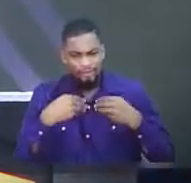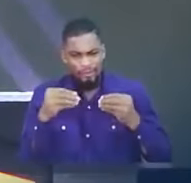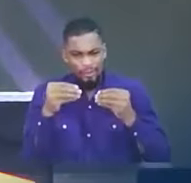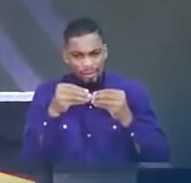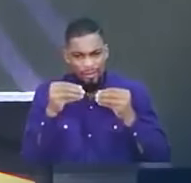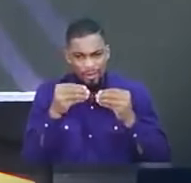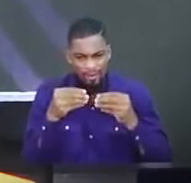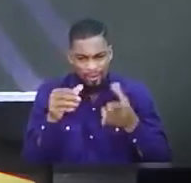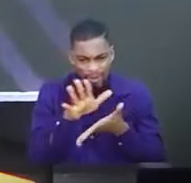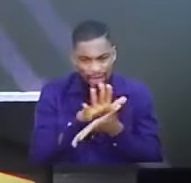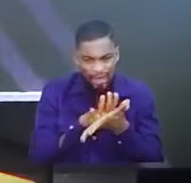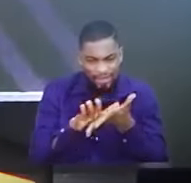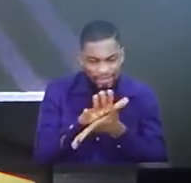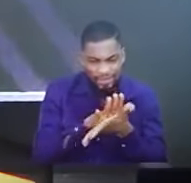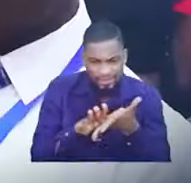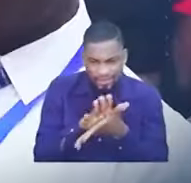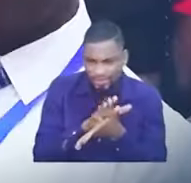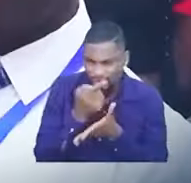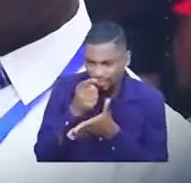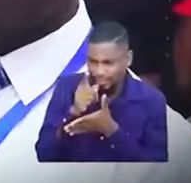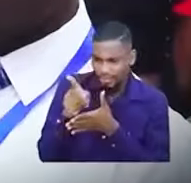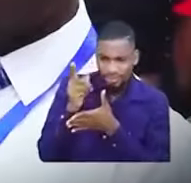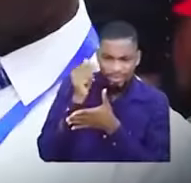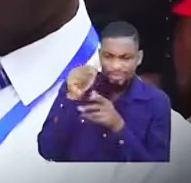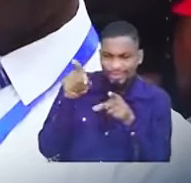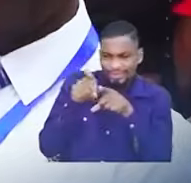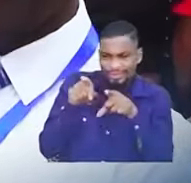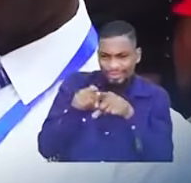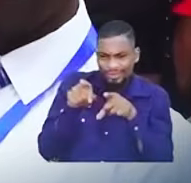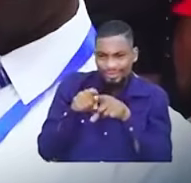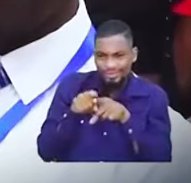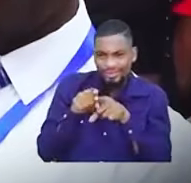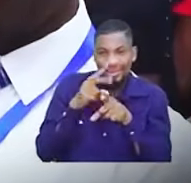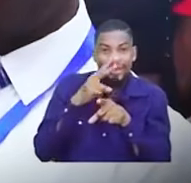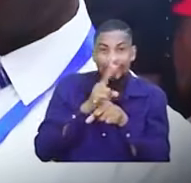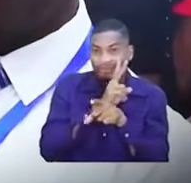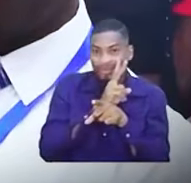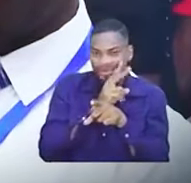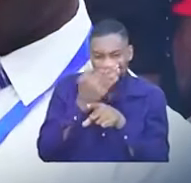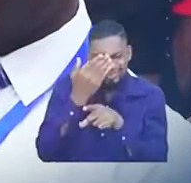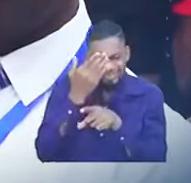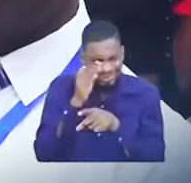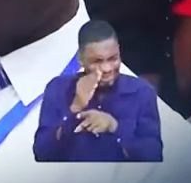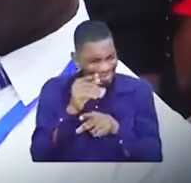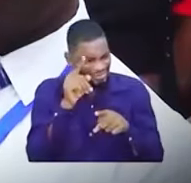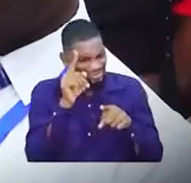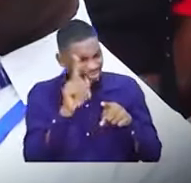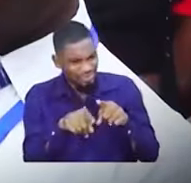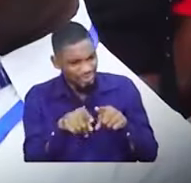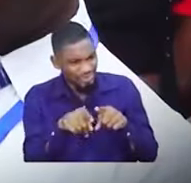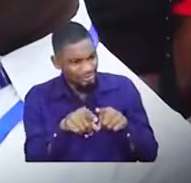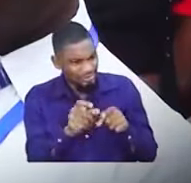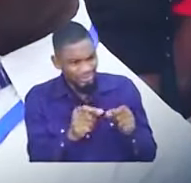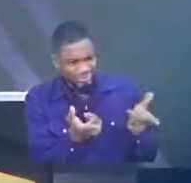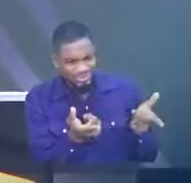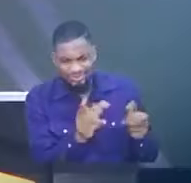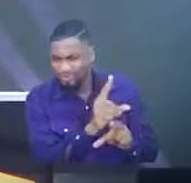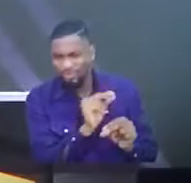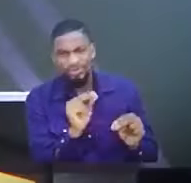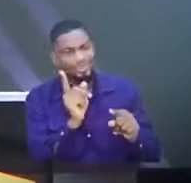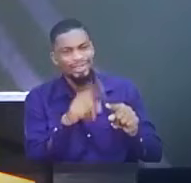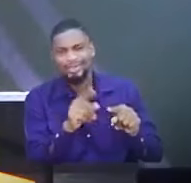made himself ill. She was a virgin, and it seemed impossible for him to do anything to